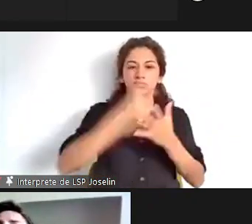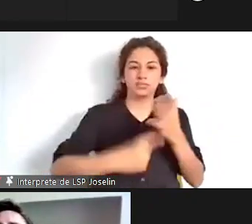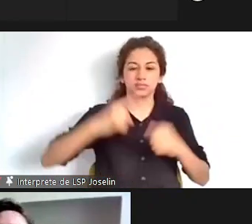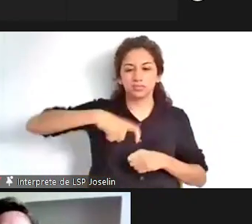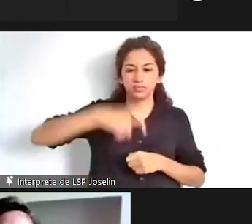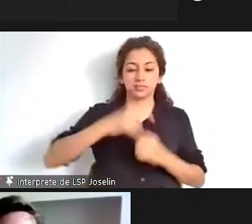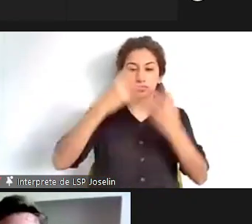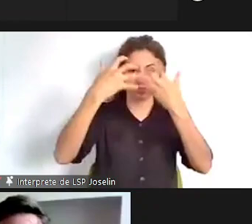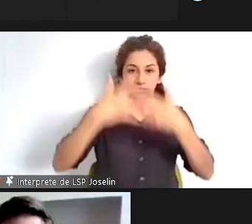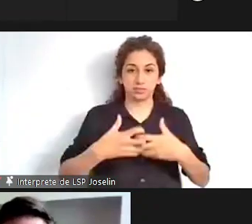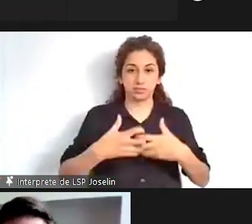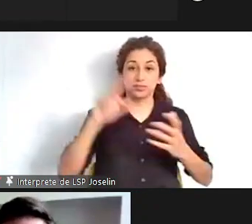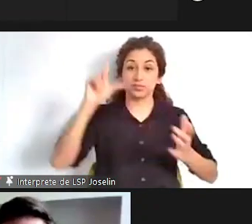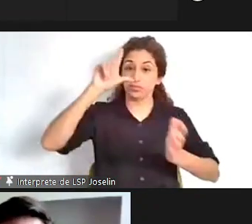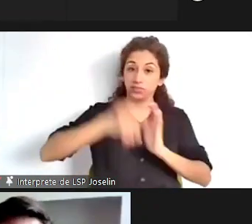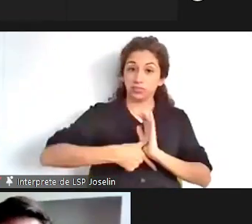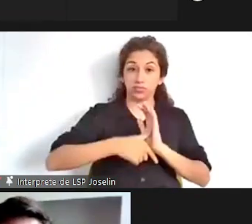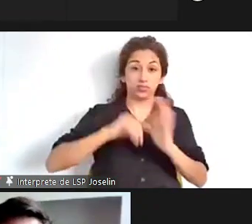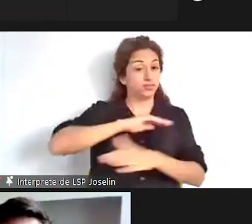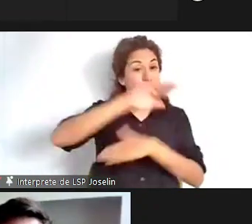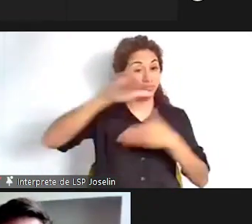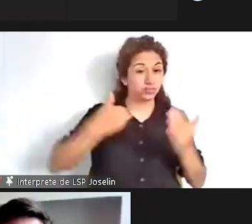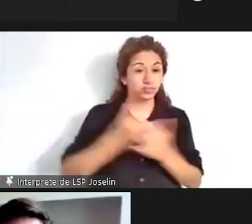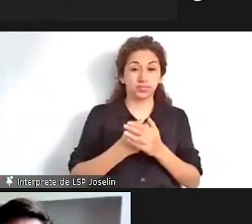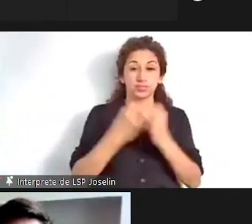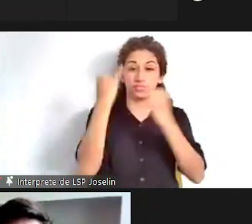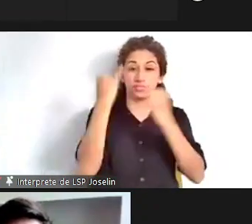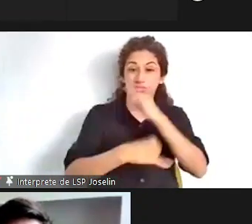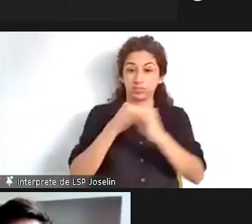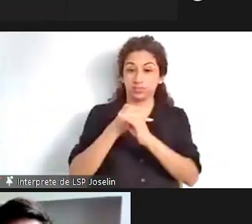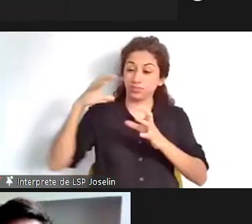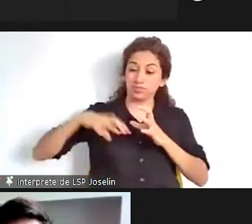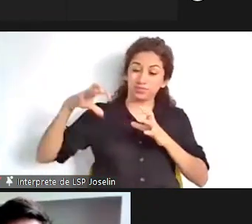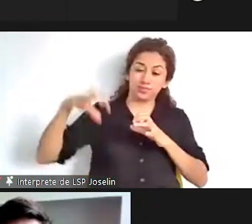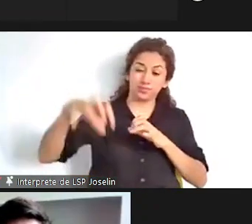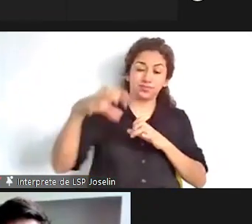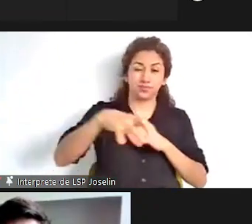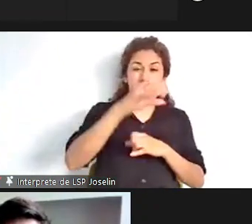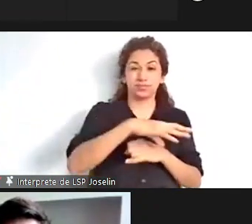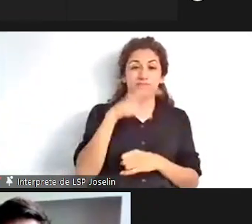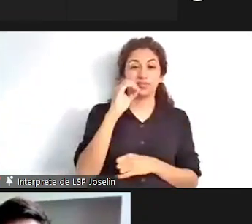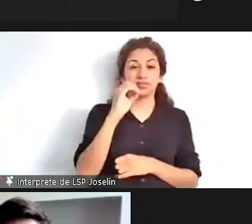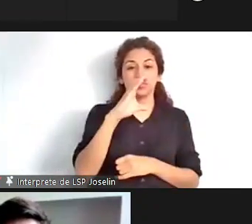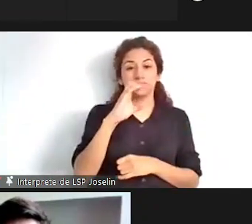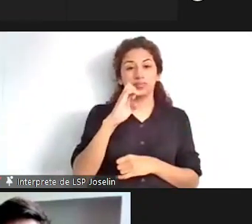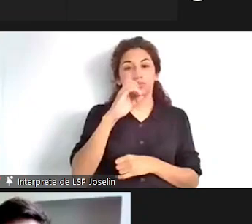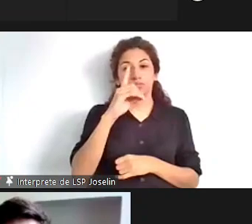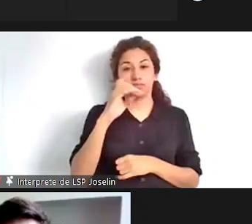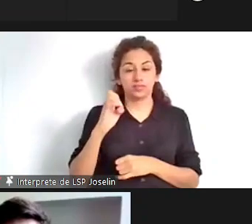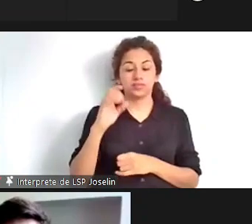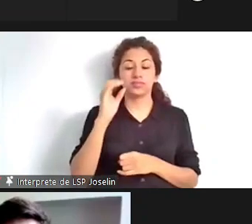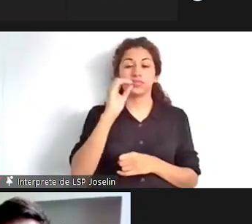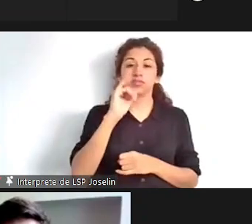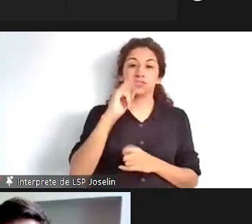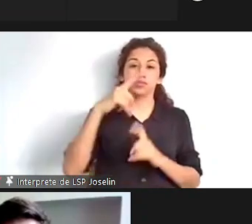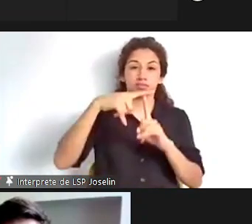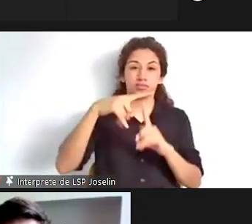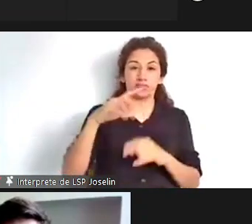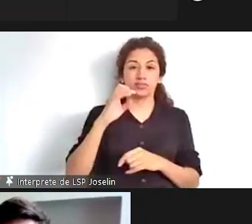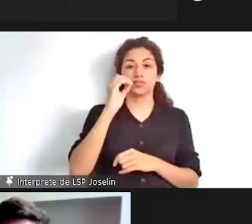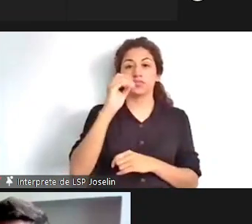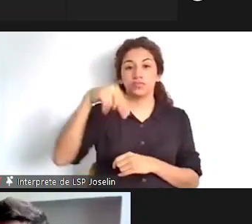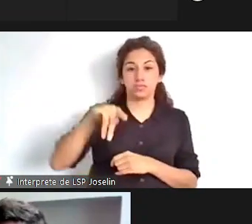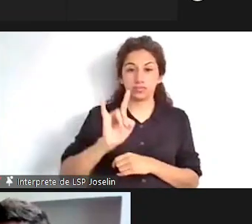is expected from the companies from the businesses and finally all these international instruments this